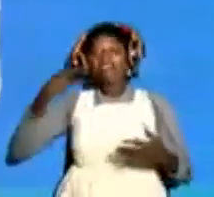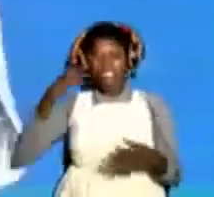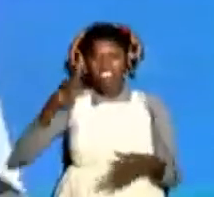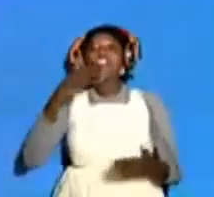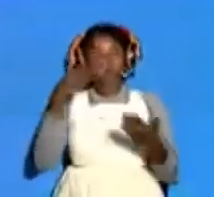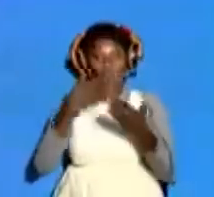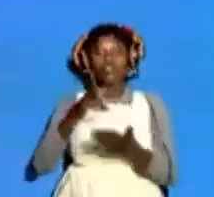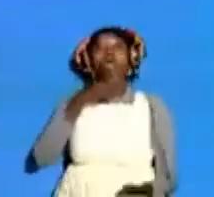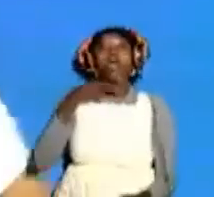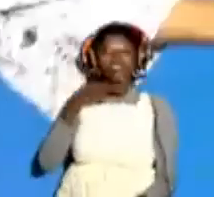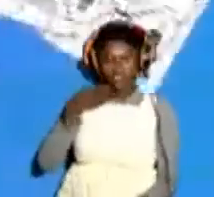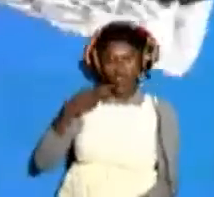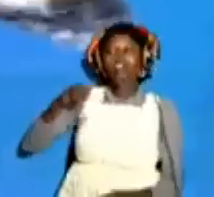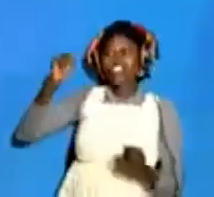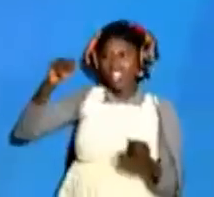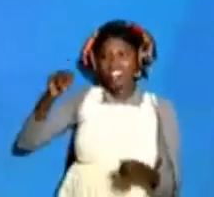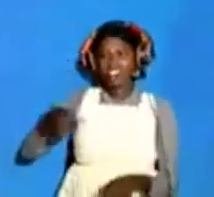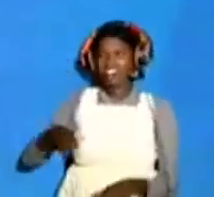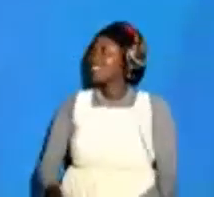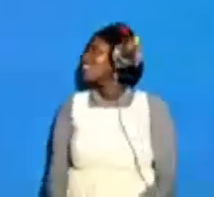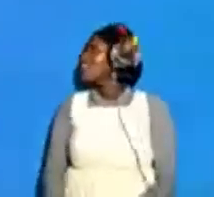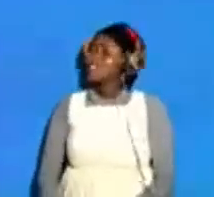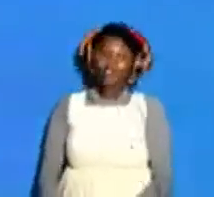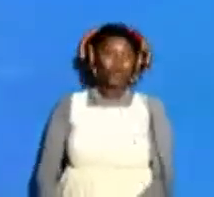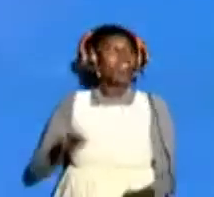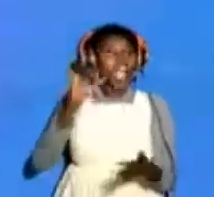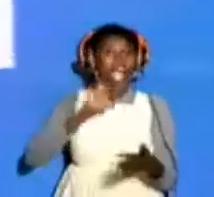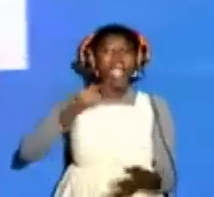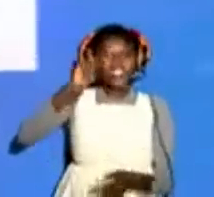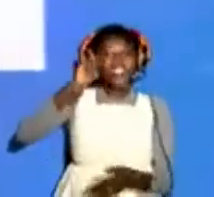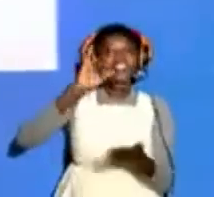of God. Please,